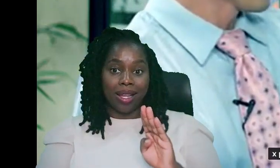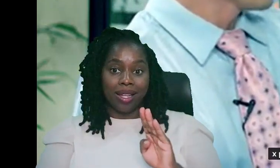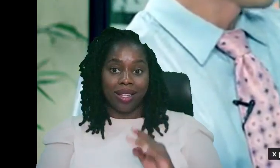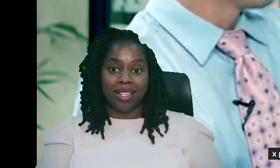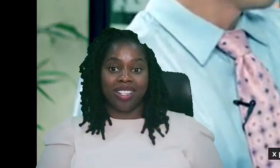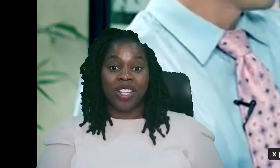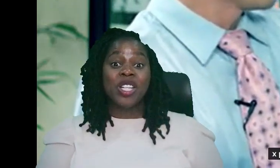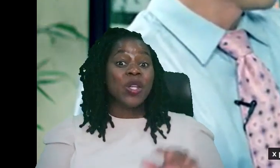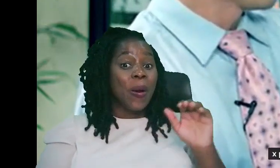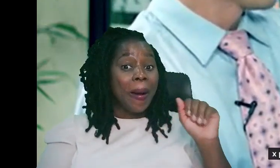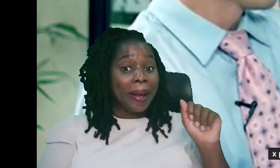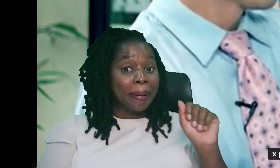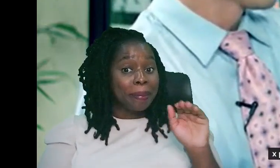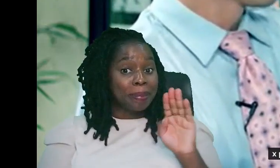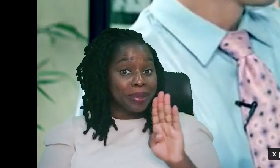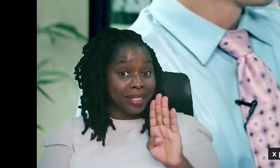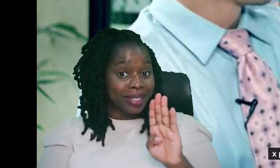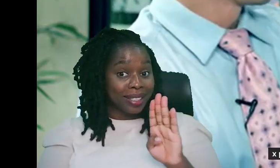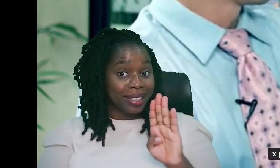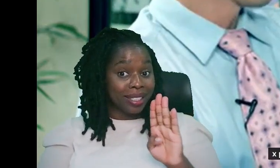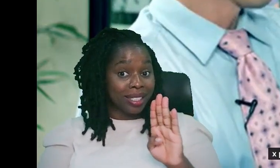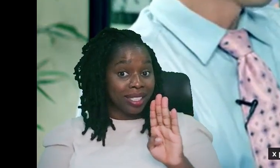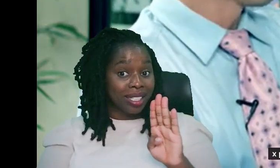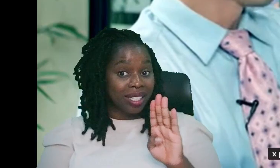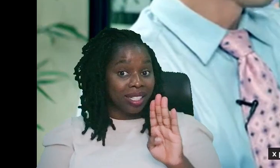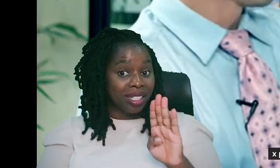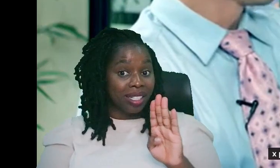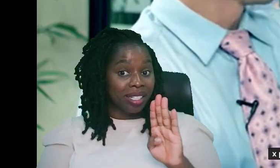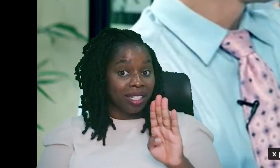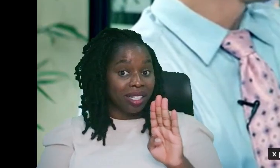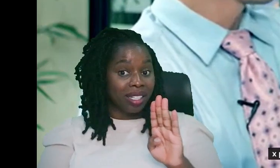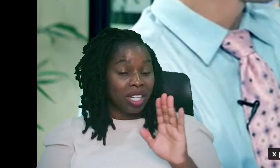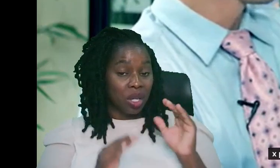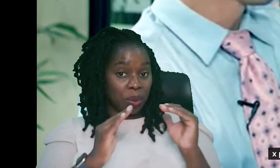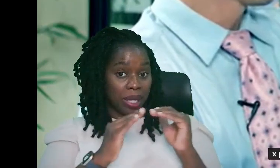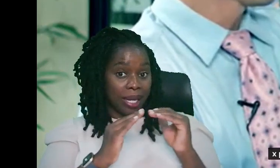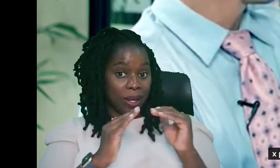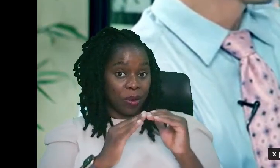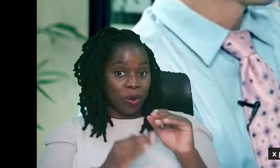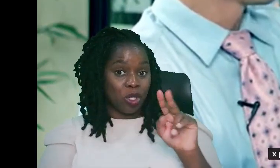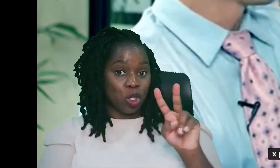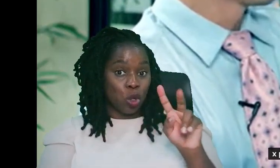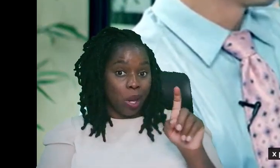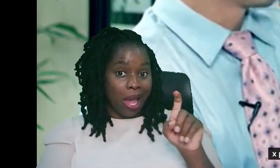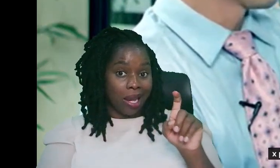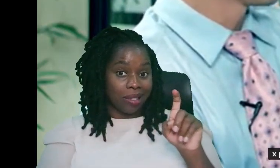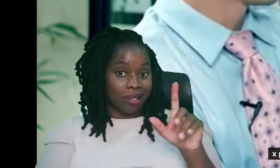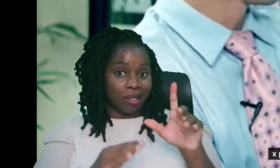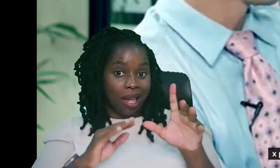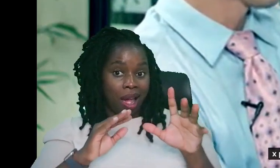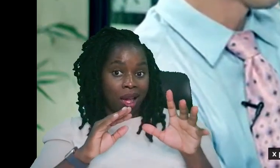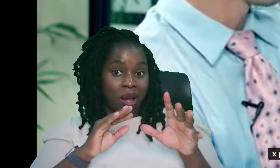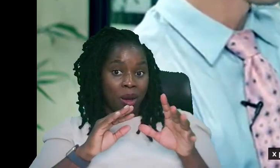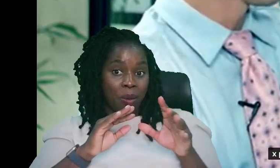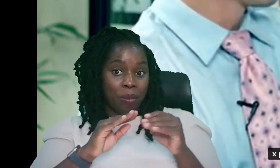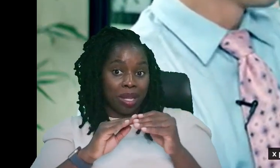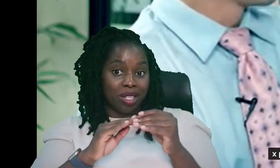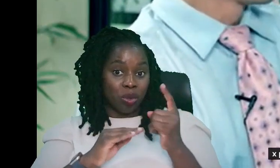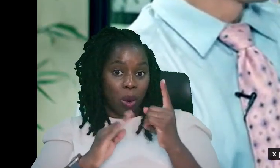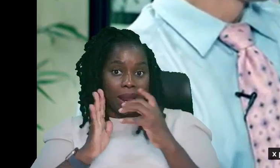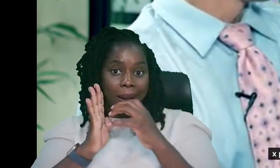from A to B, we would have 2x plus 1 minus